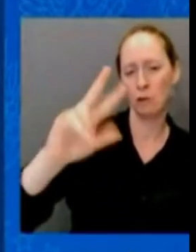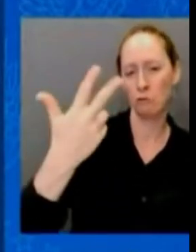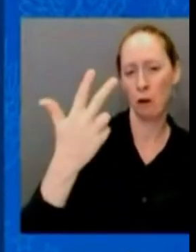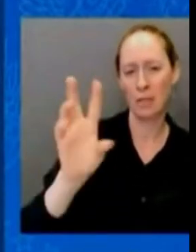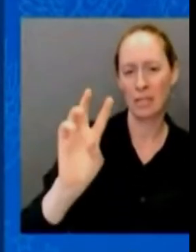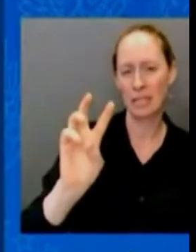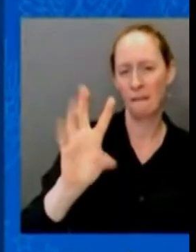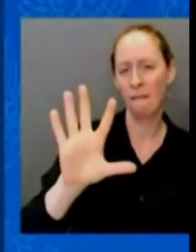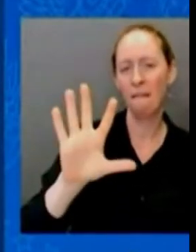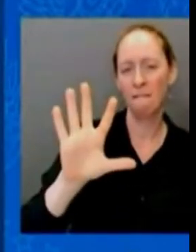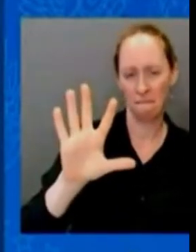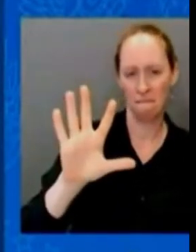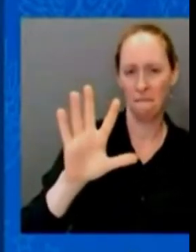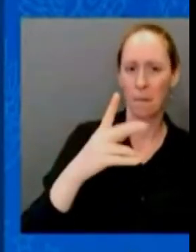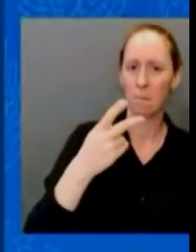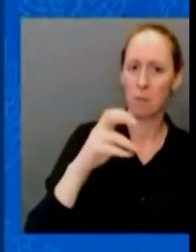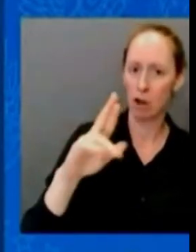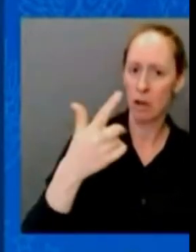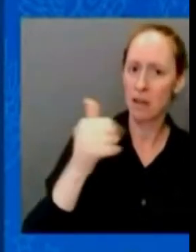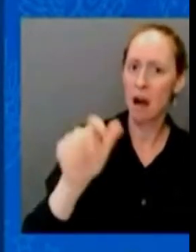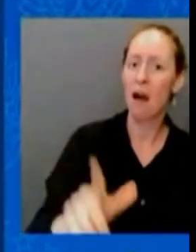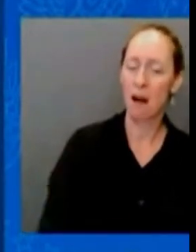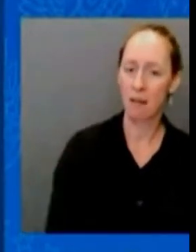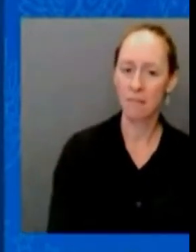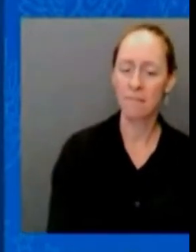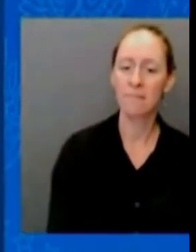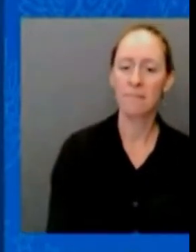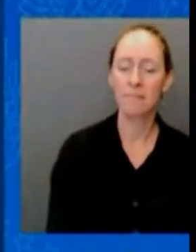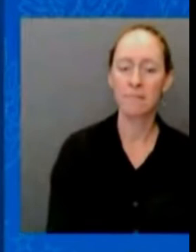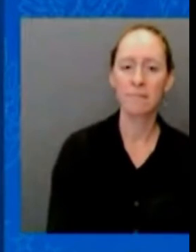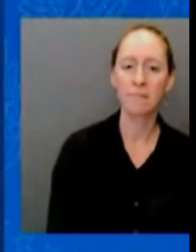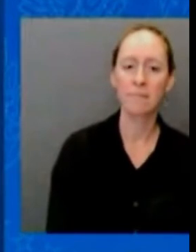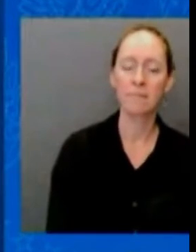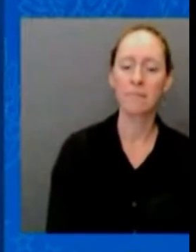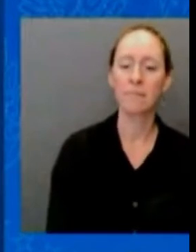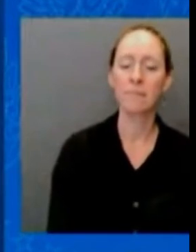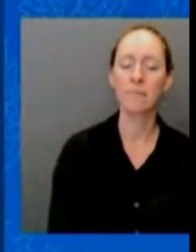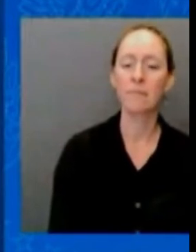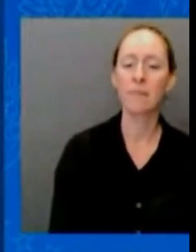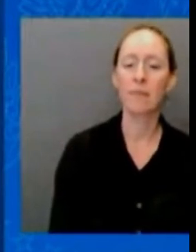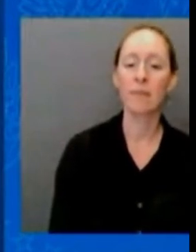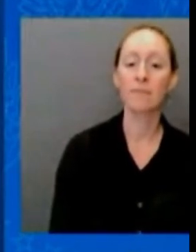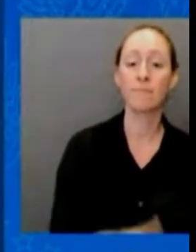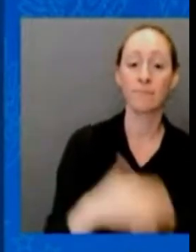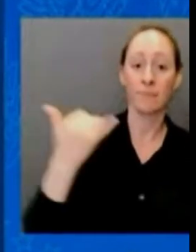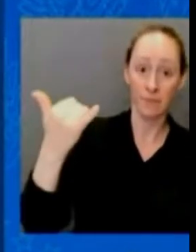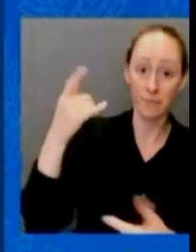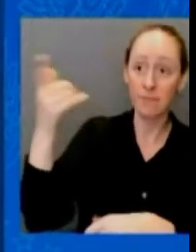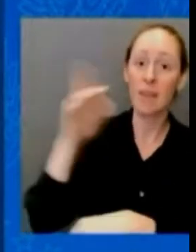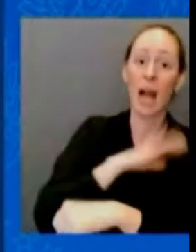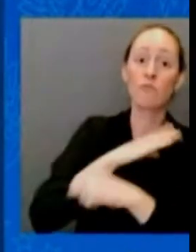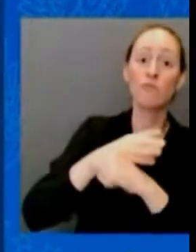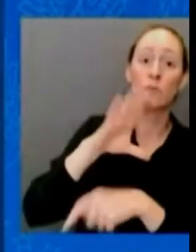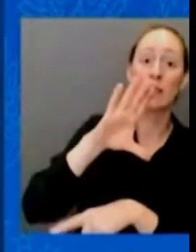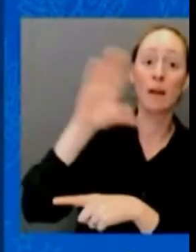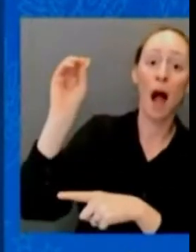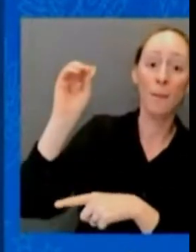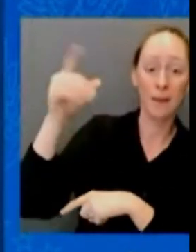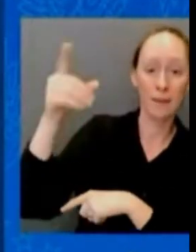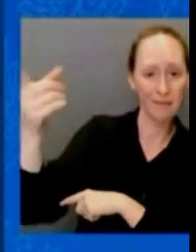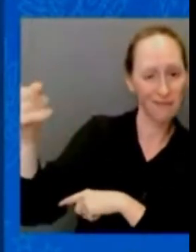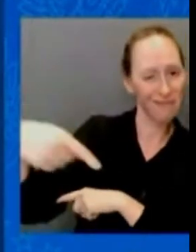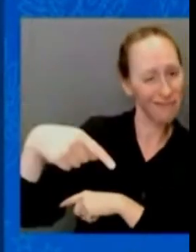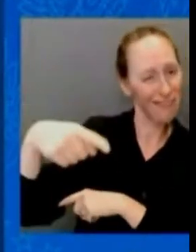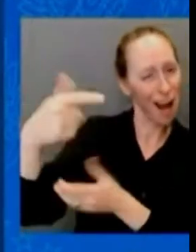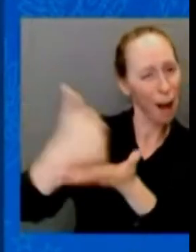progress by having energy companies bring down the cost of a gallon of gas that reflects the cost they're paying for a barrel